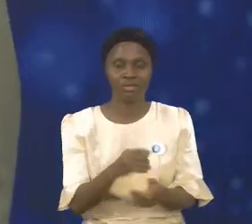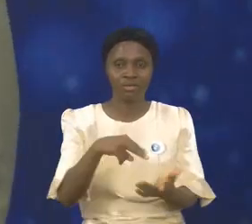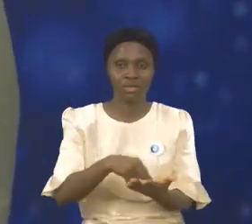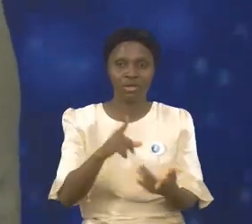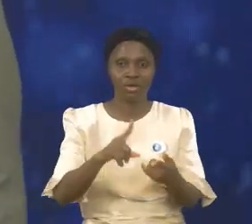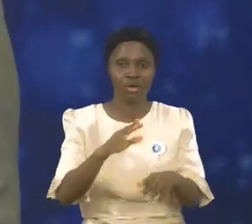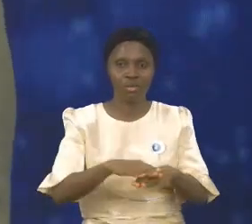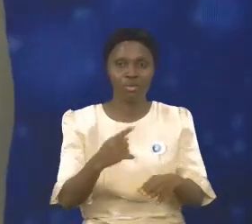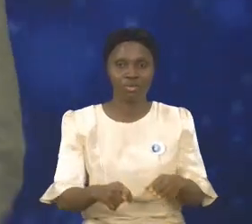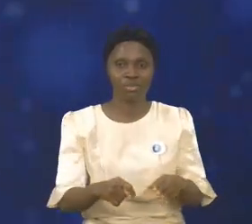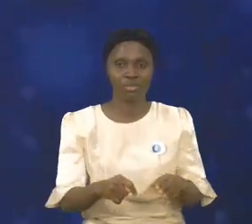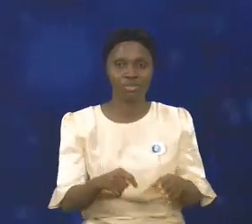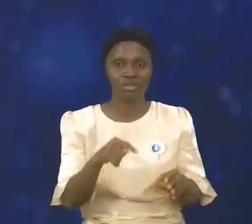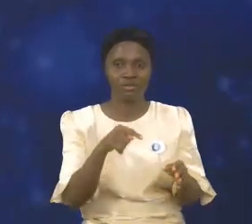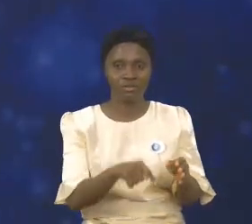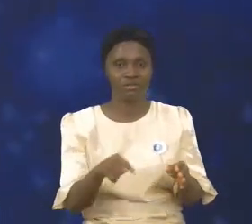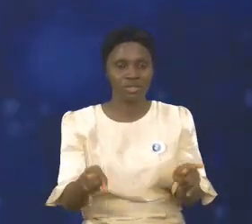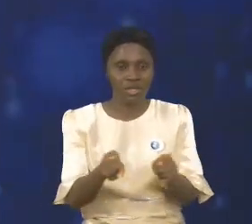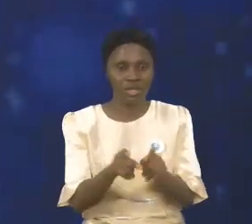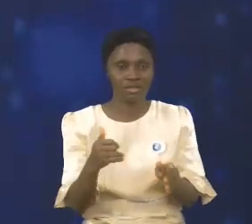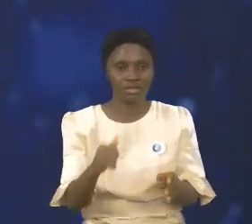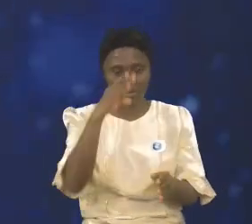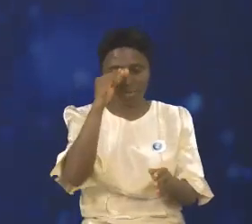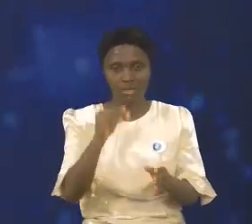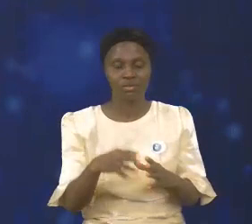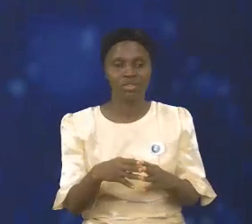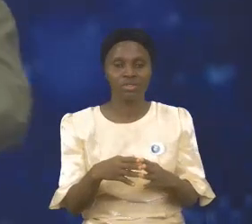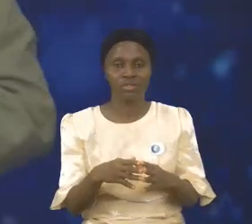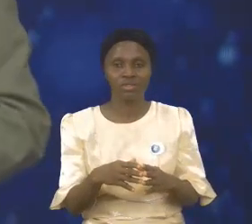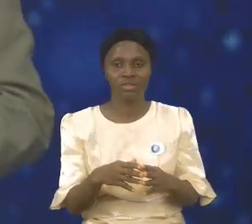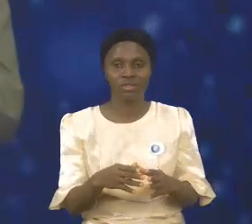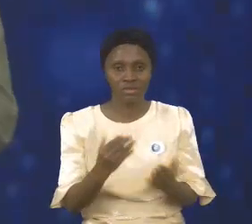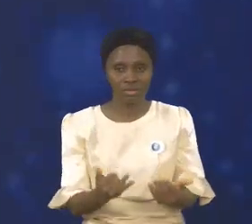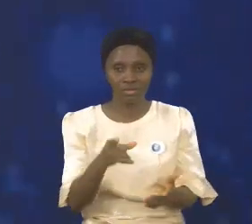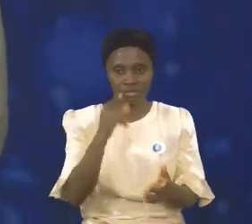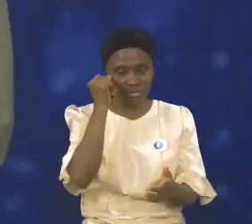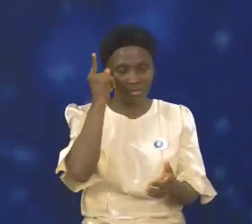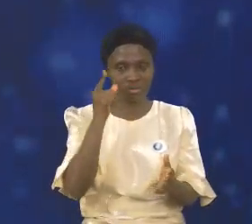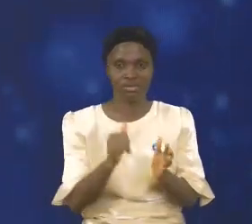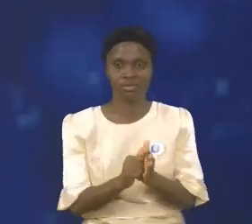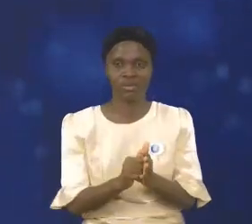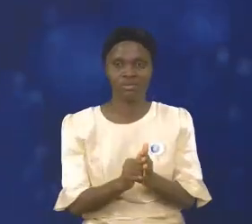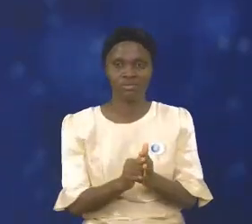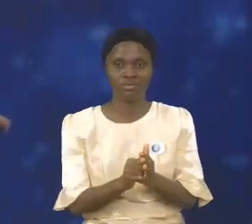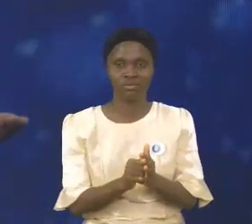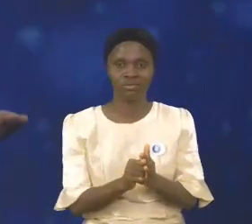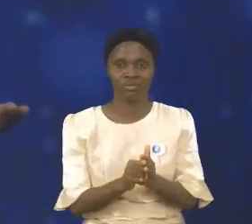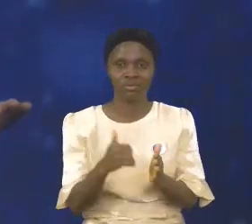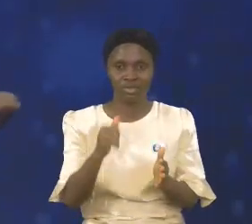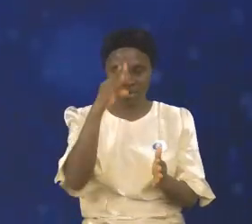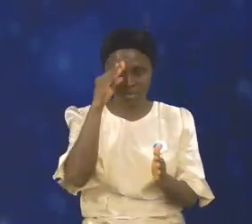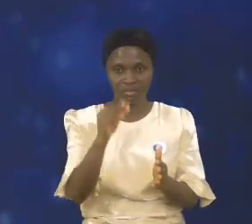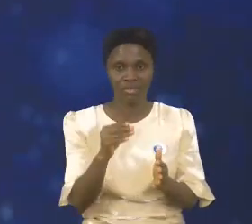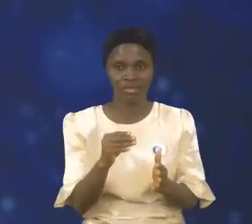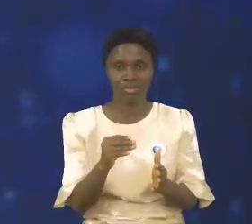feet as a man. Now you understand, beast, but then as a man, and a man's